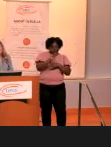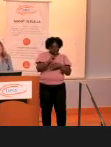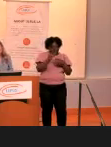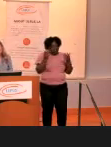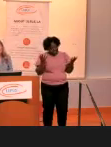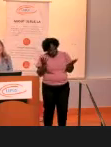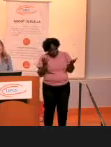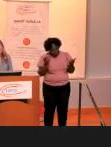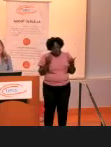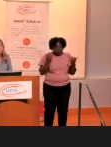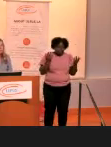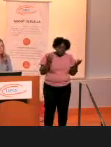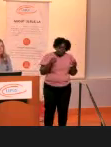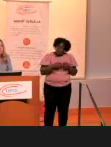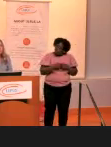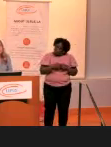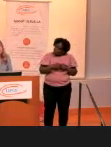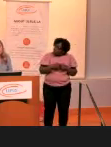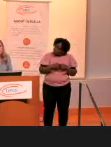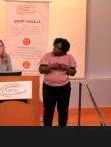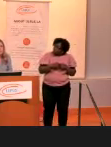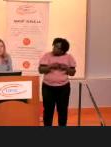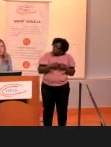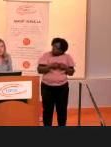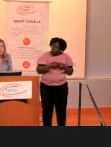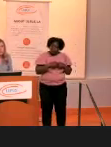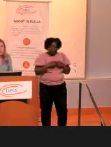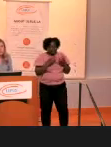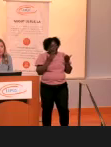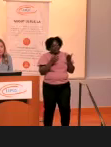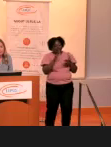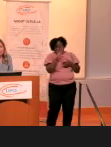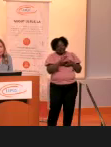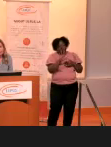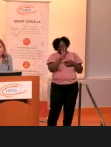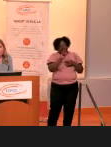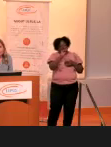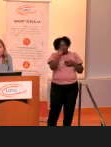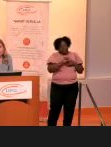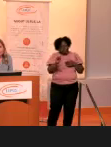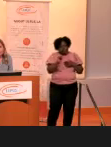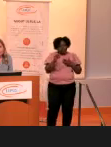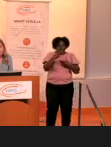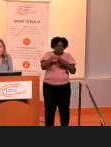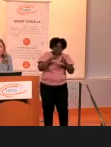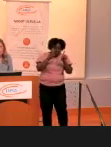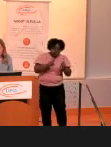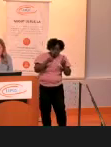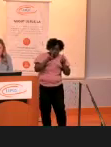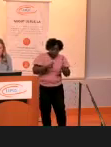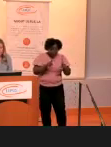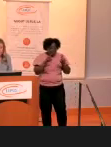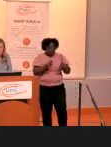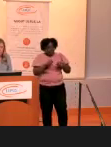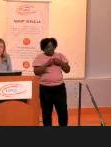So we still are having a little over 40% of people in these trials without a complete